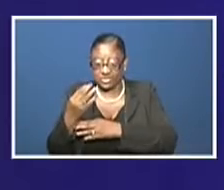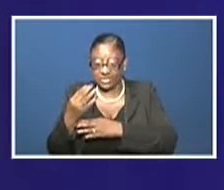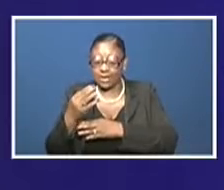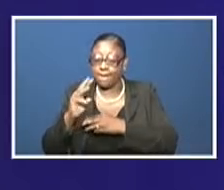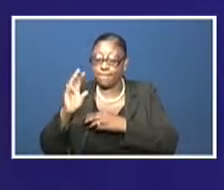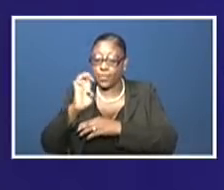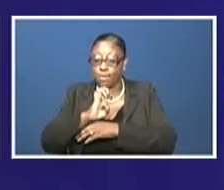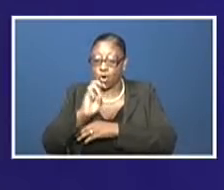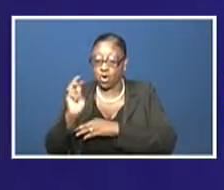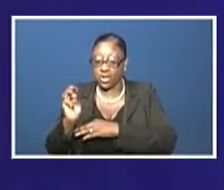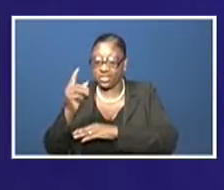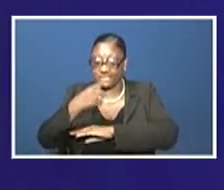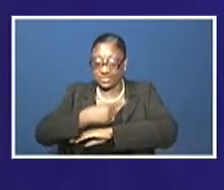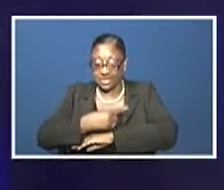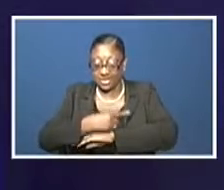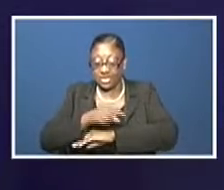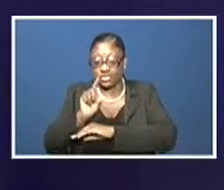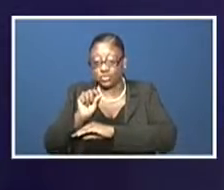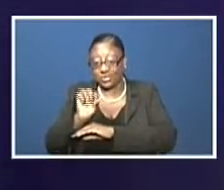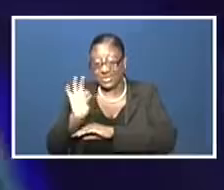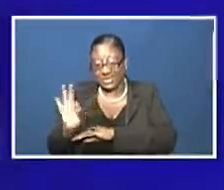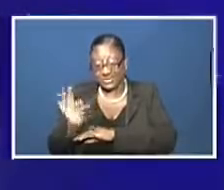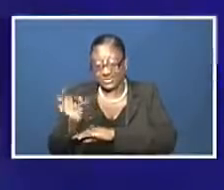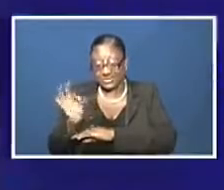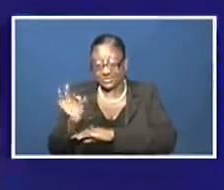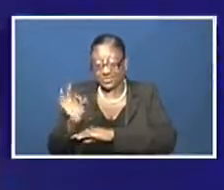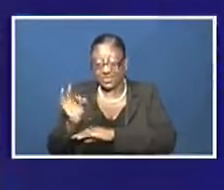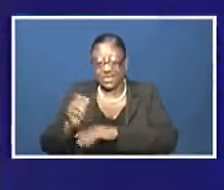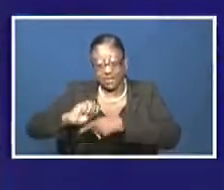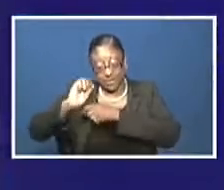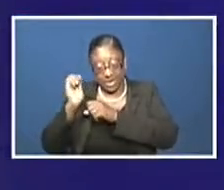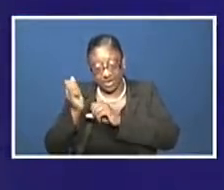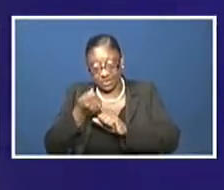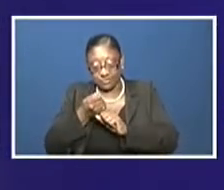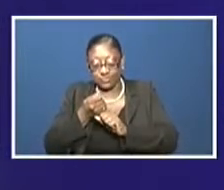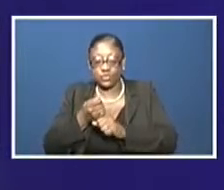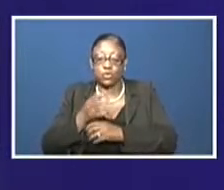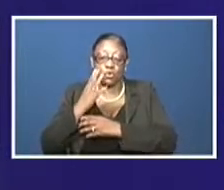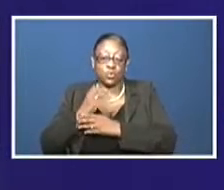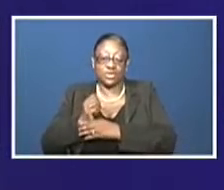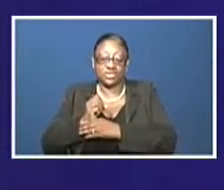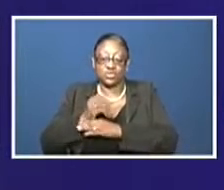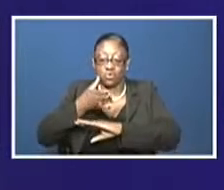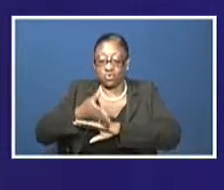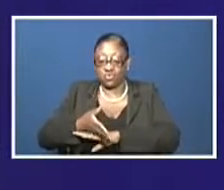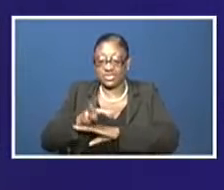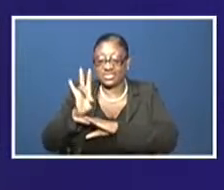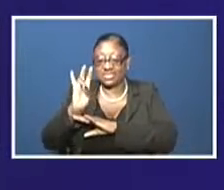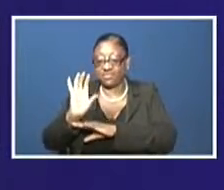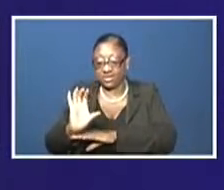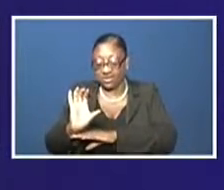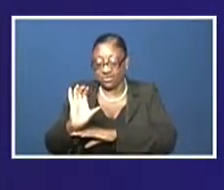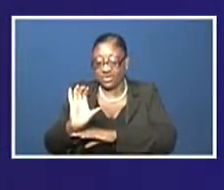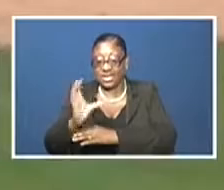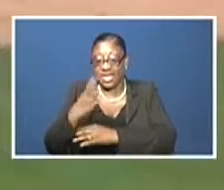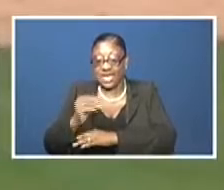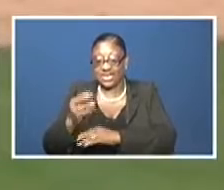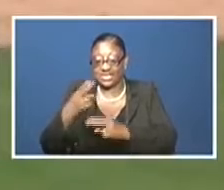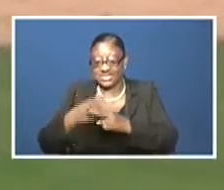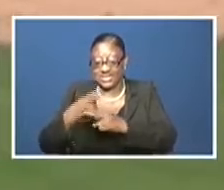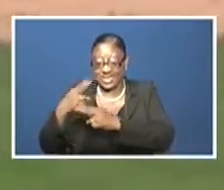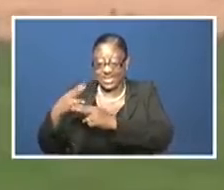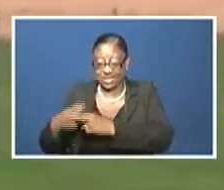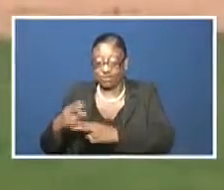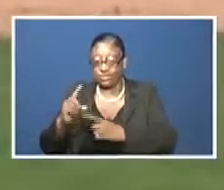Memorial Day Classic in 2019, where his batting average was just over 700. Johnson was named to